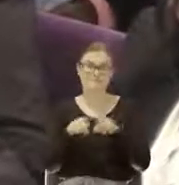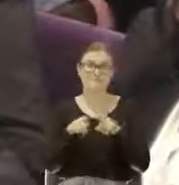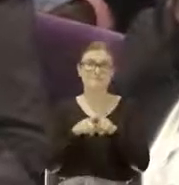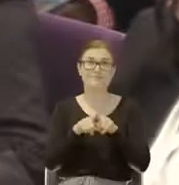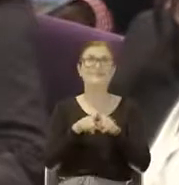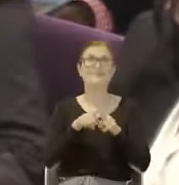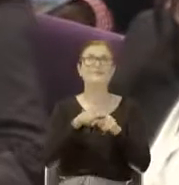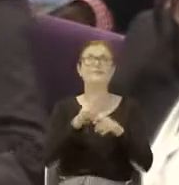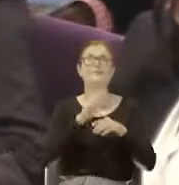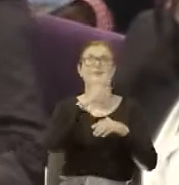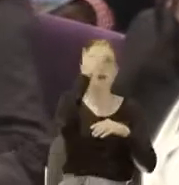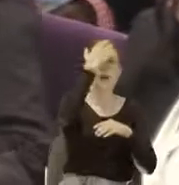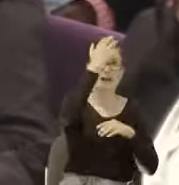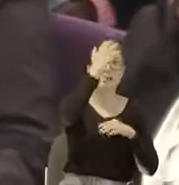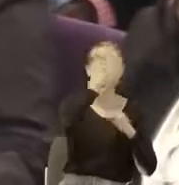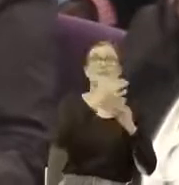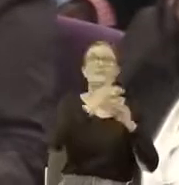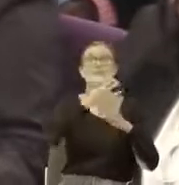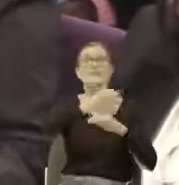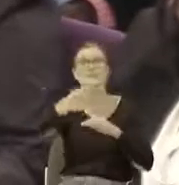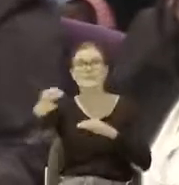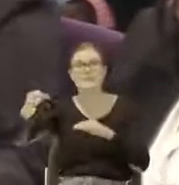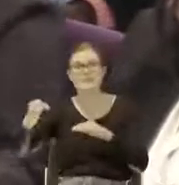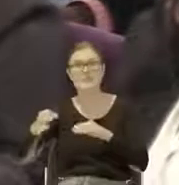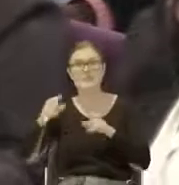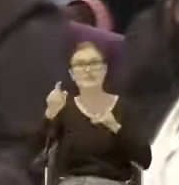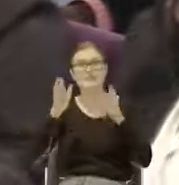SALGA Women's Commission, where